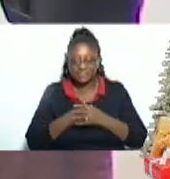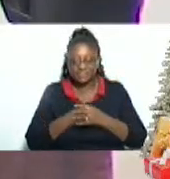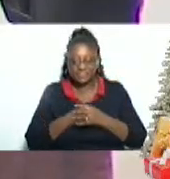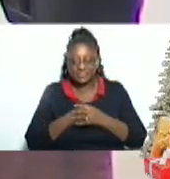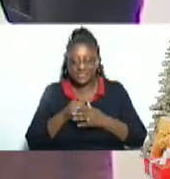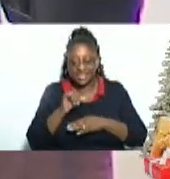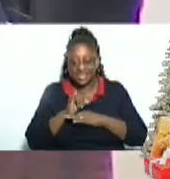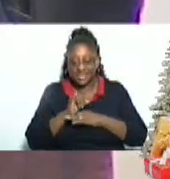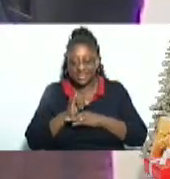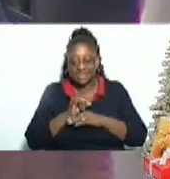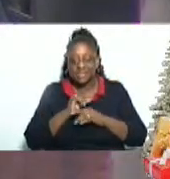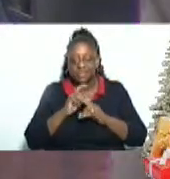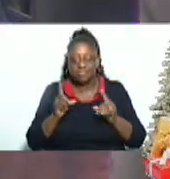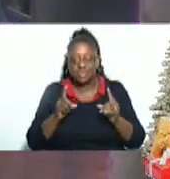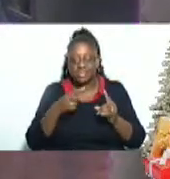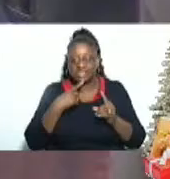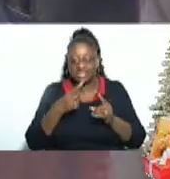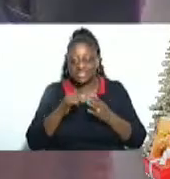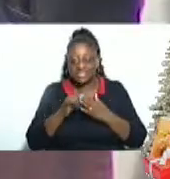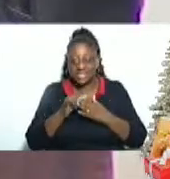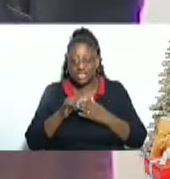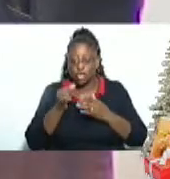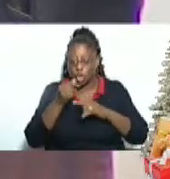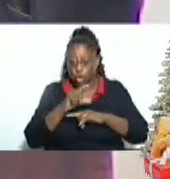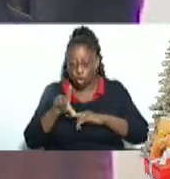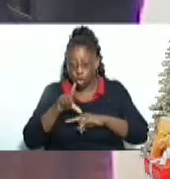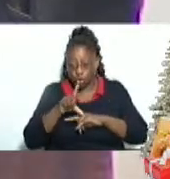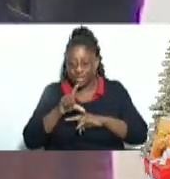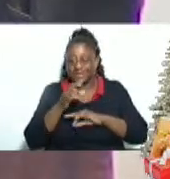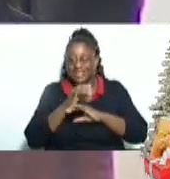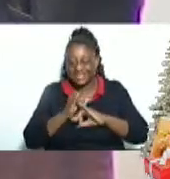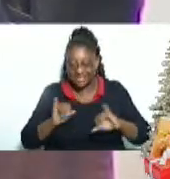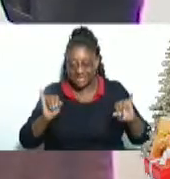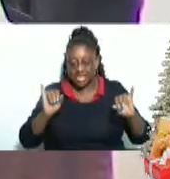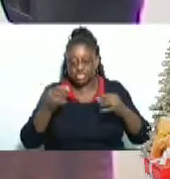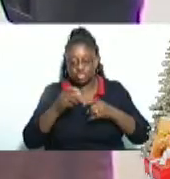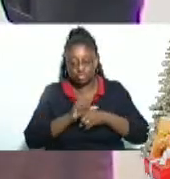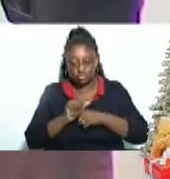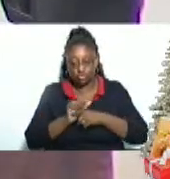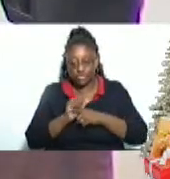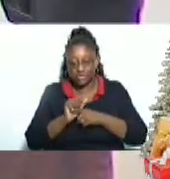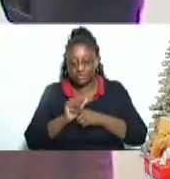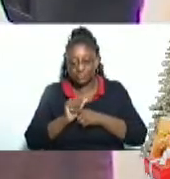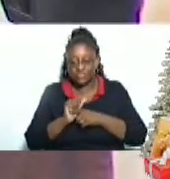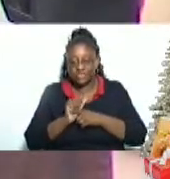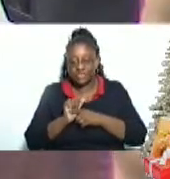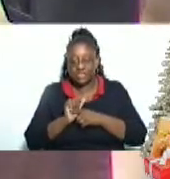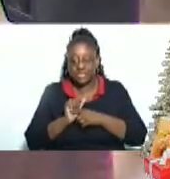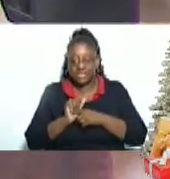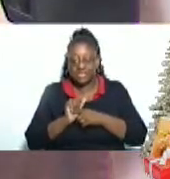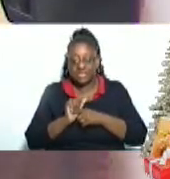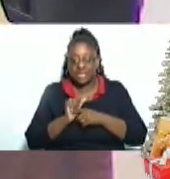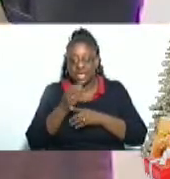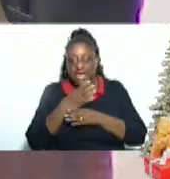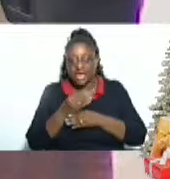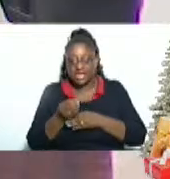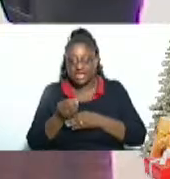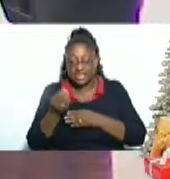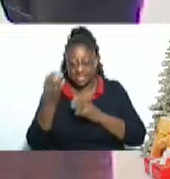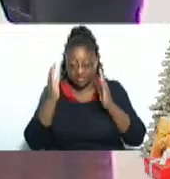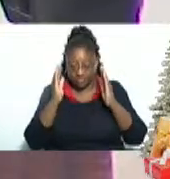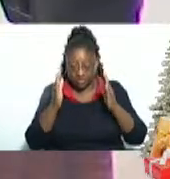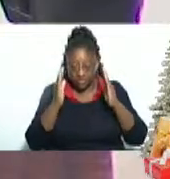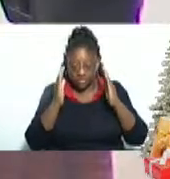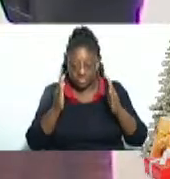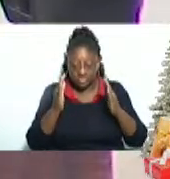Additionally, local and international training has been expanded to provide international certifications with a focus